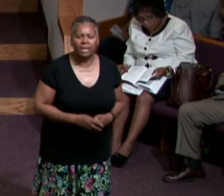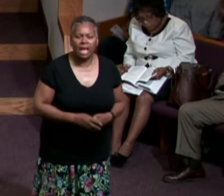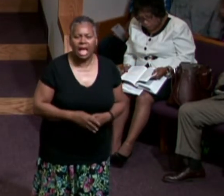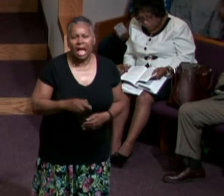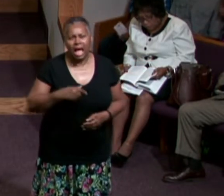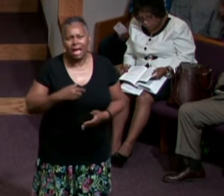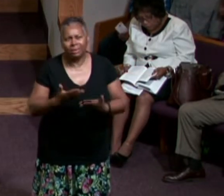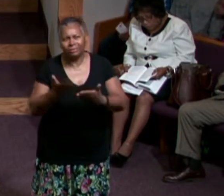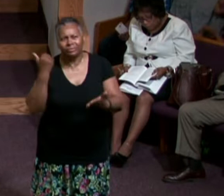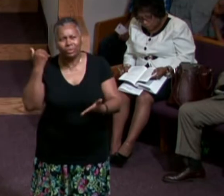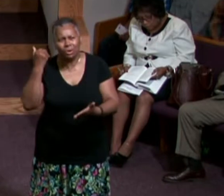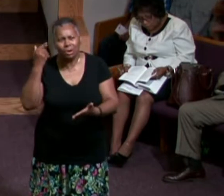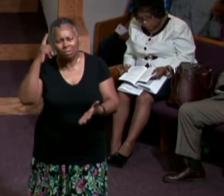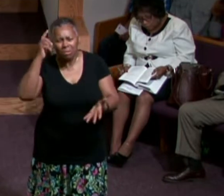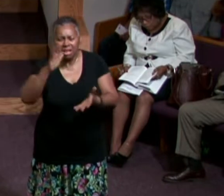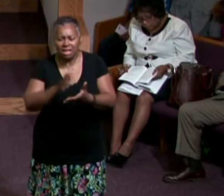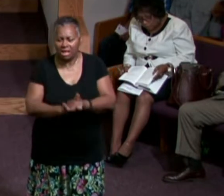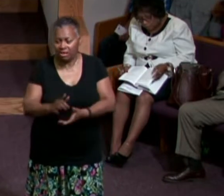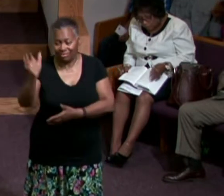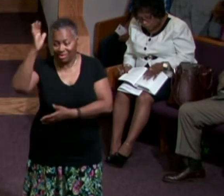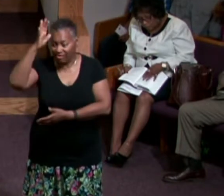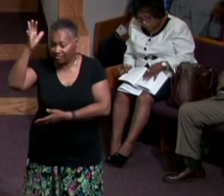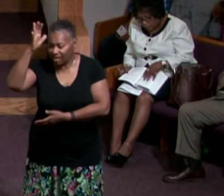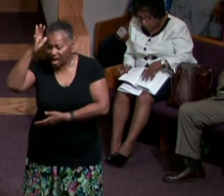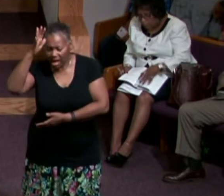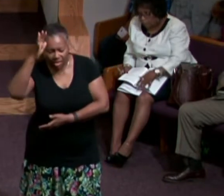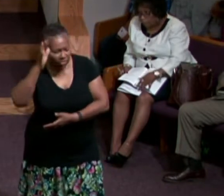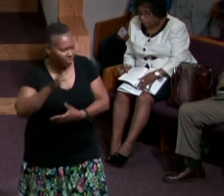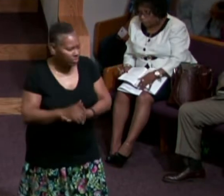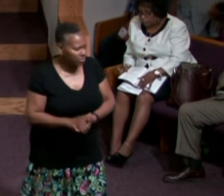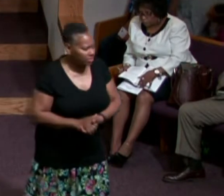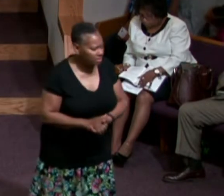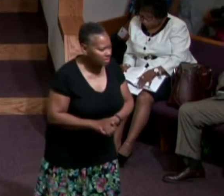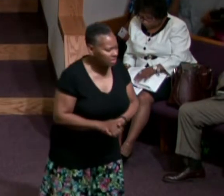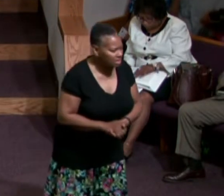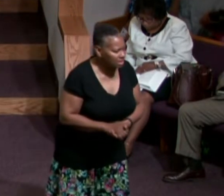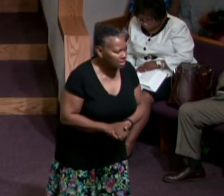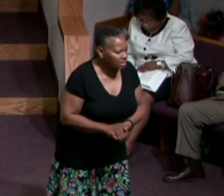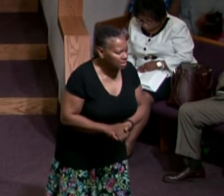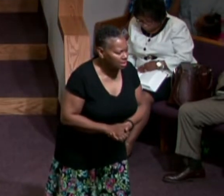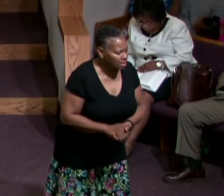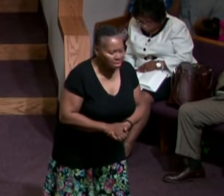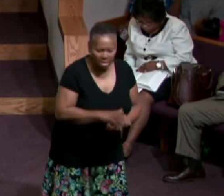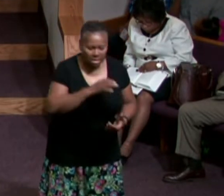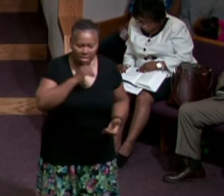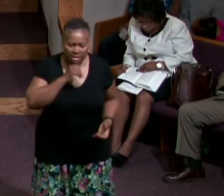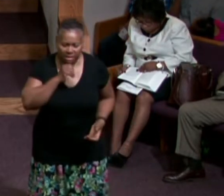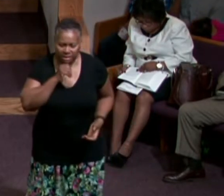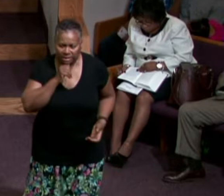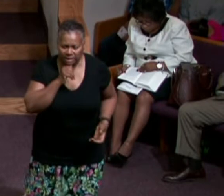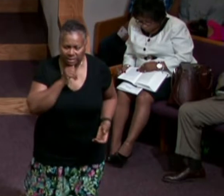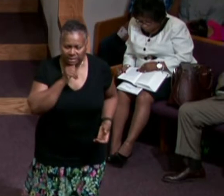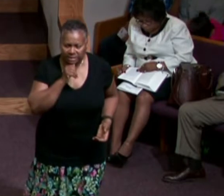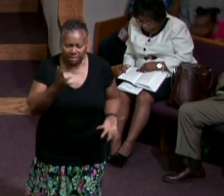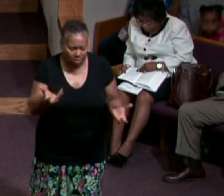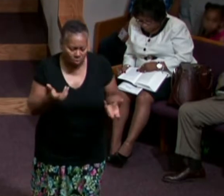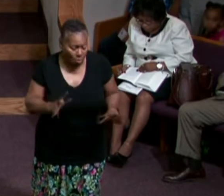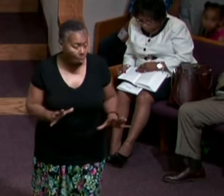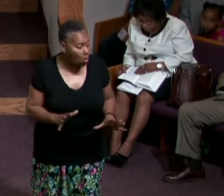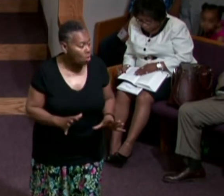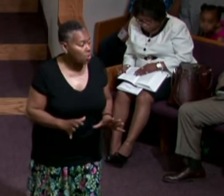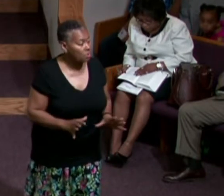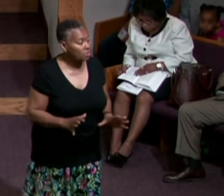these cases that the fathers were simply trying to deny paternity because they did not want to be bothered with the